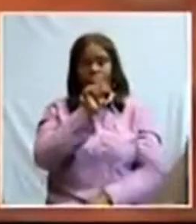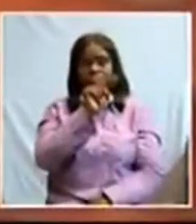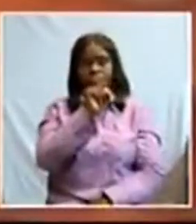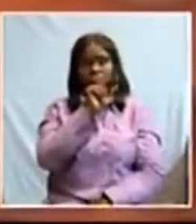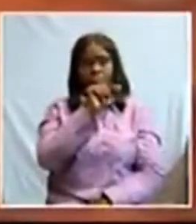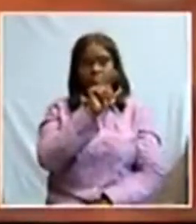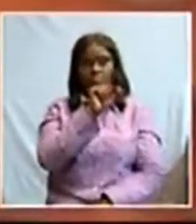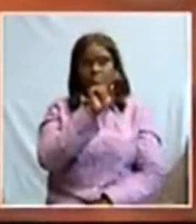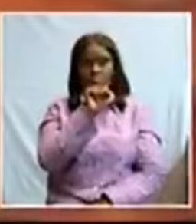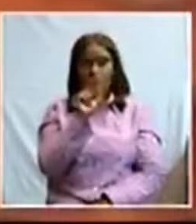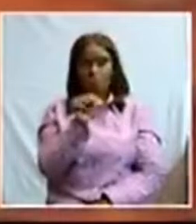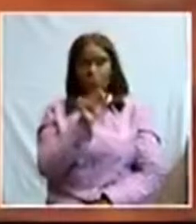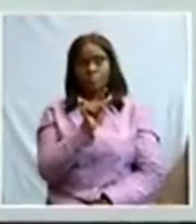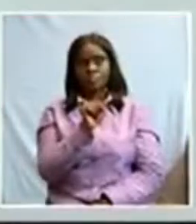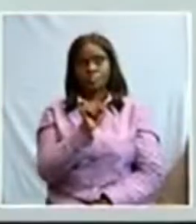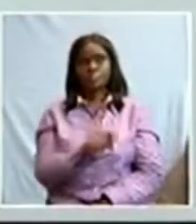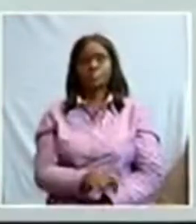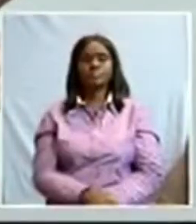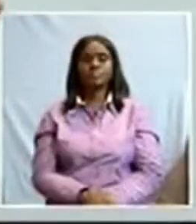2022,